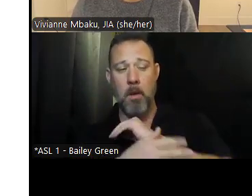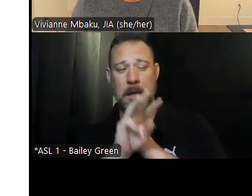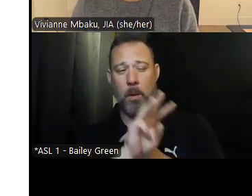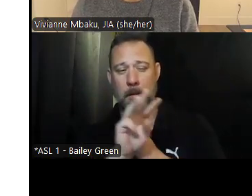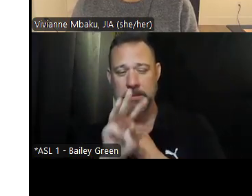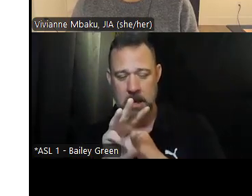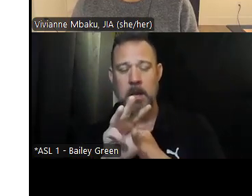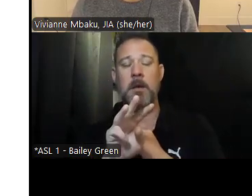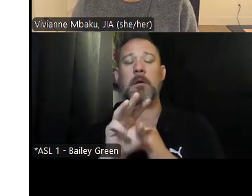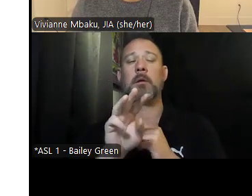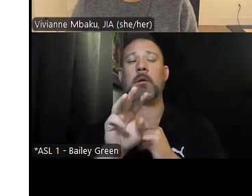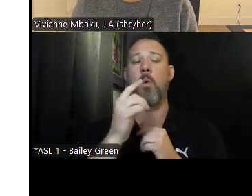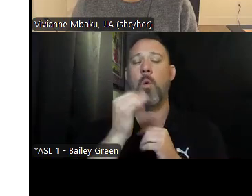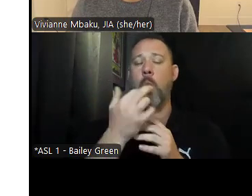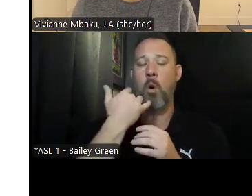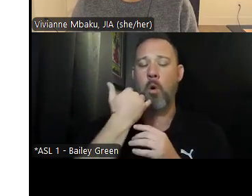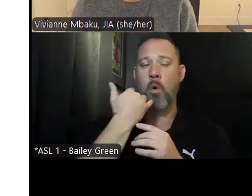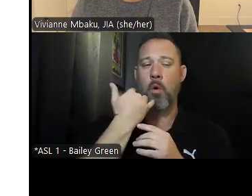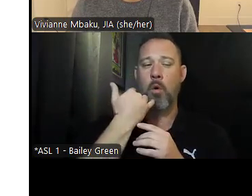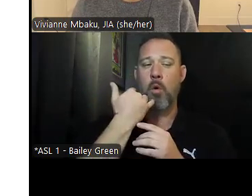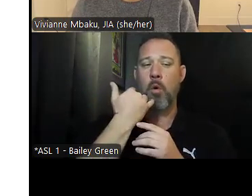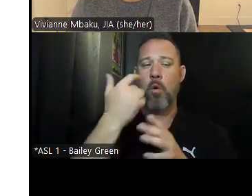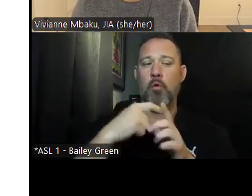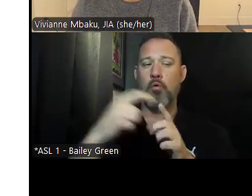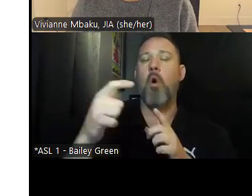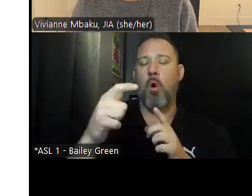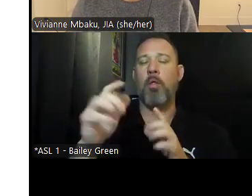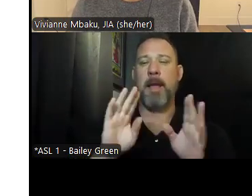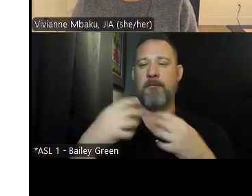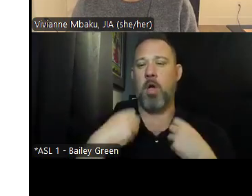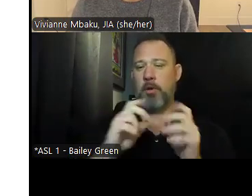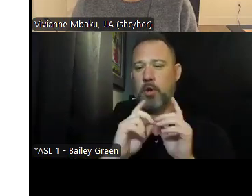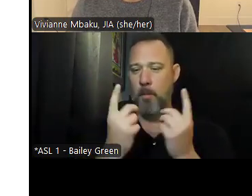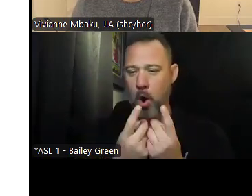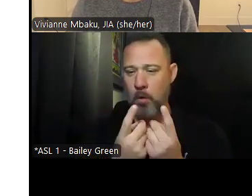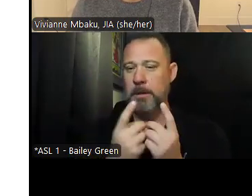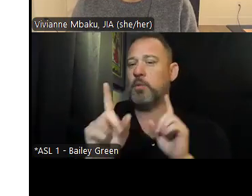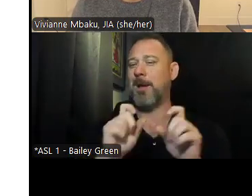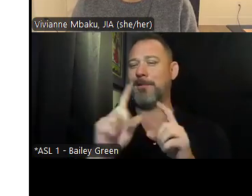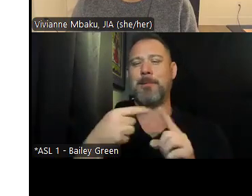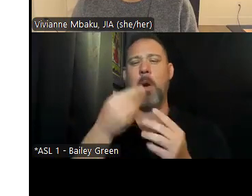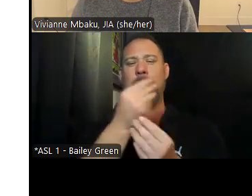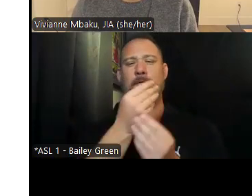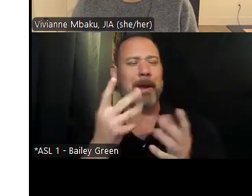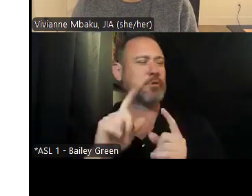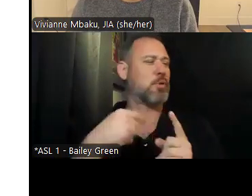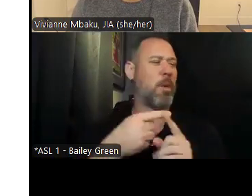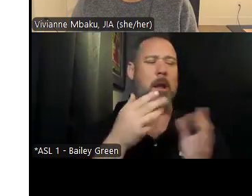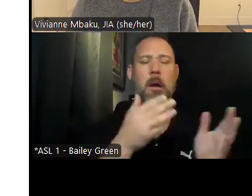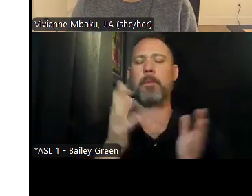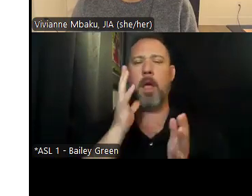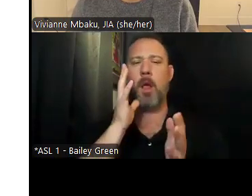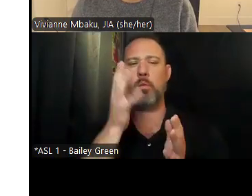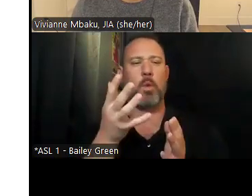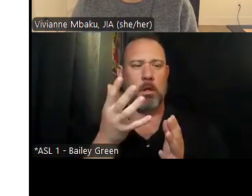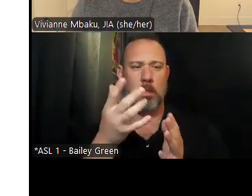website or call your local behavioral health department to ask about information about when the plan is going to be